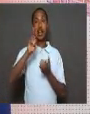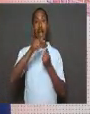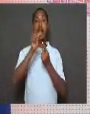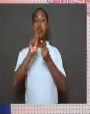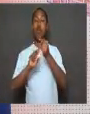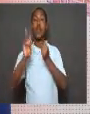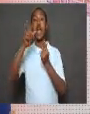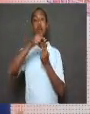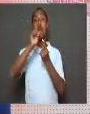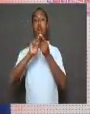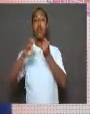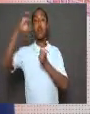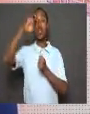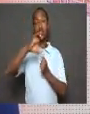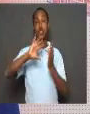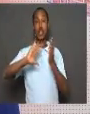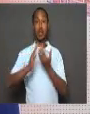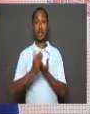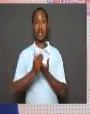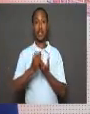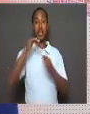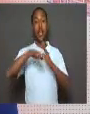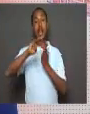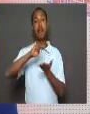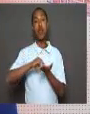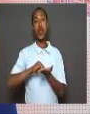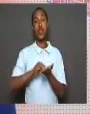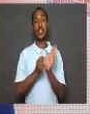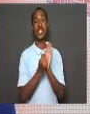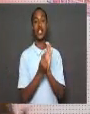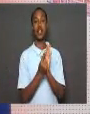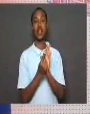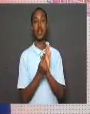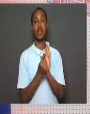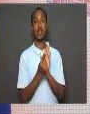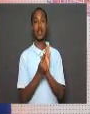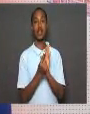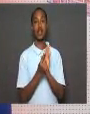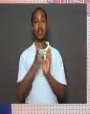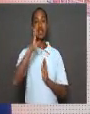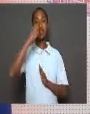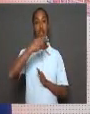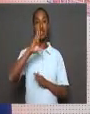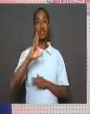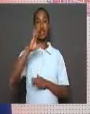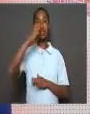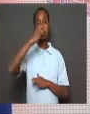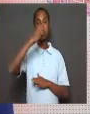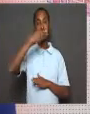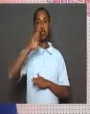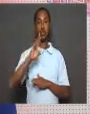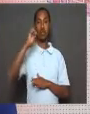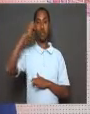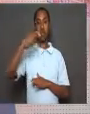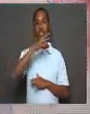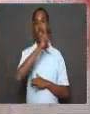Dipole-dipole forces take place in molecules such as ethyl alcohol and